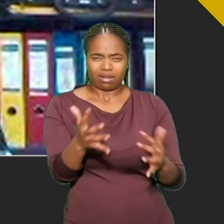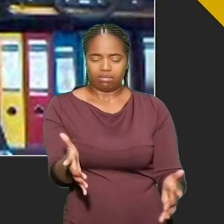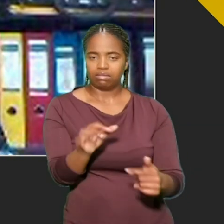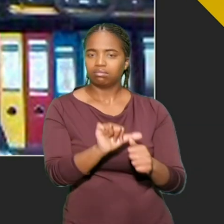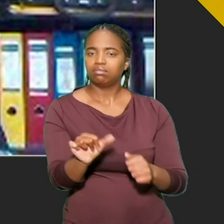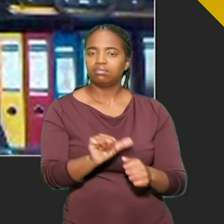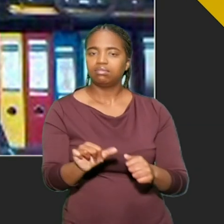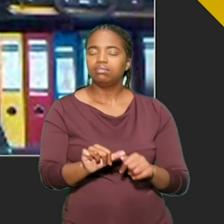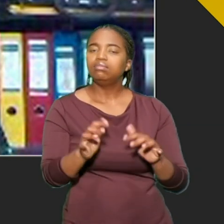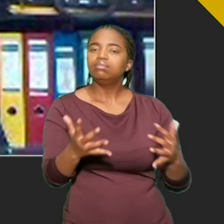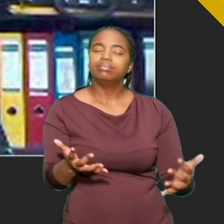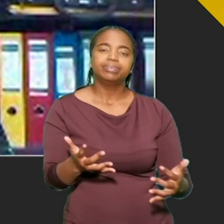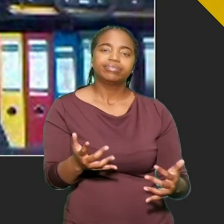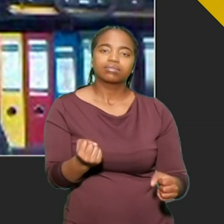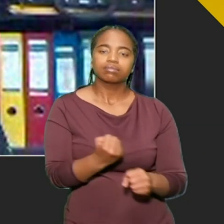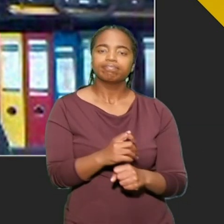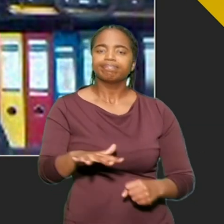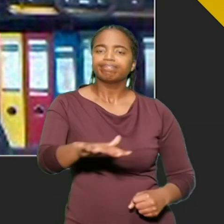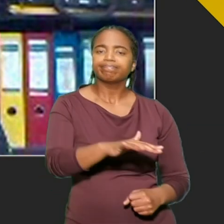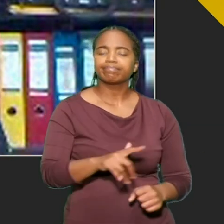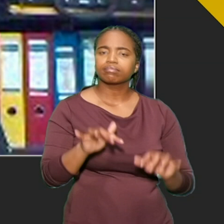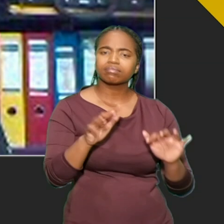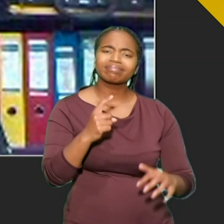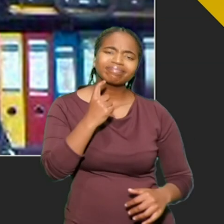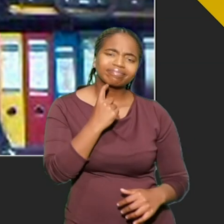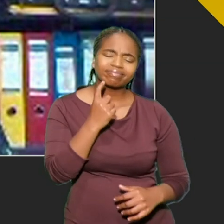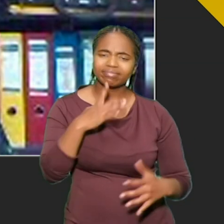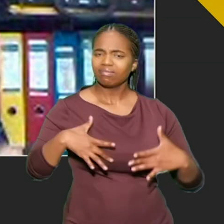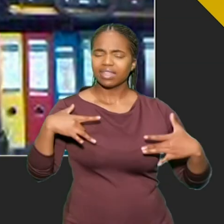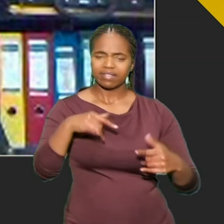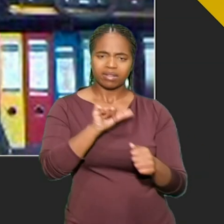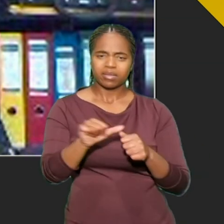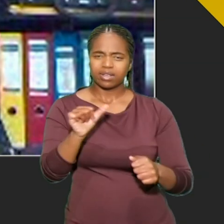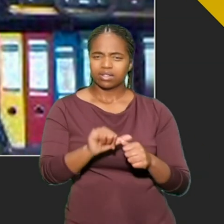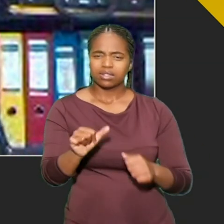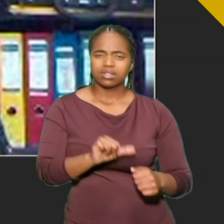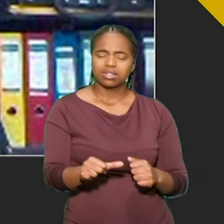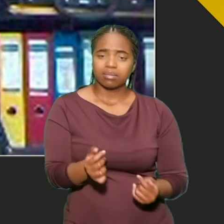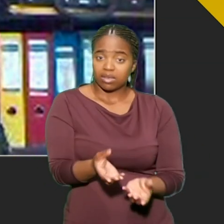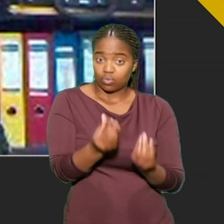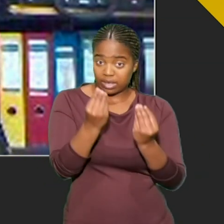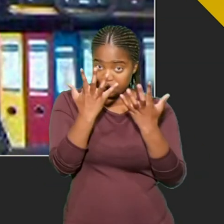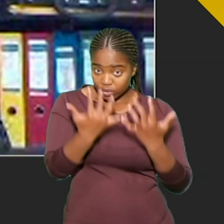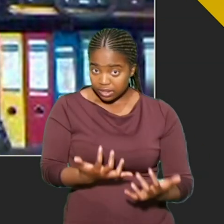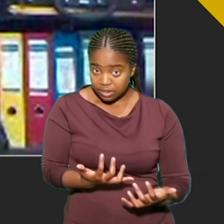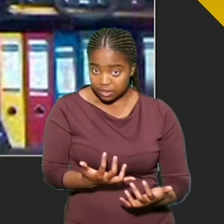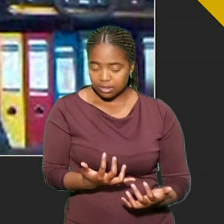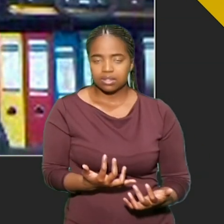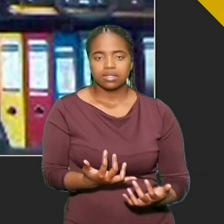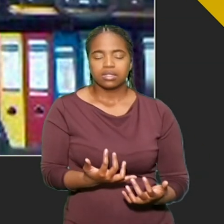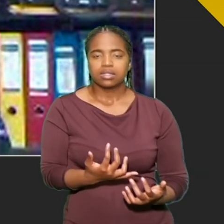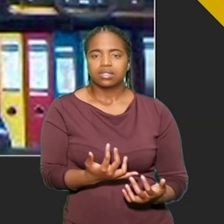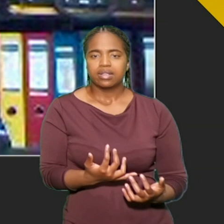we create environments where people can live better? We need to find budgets for this to say, let